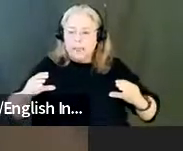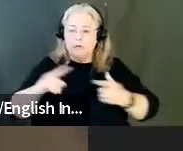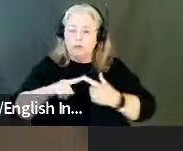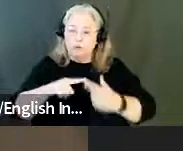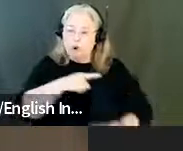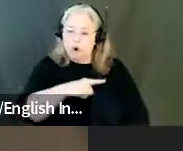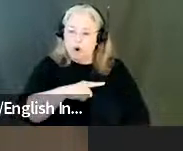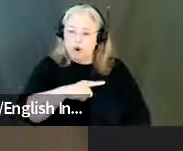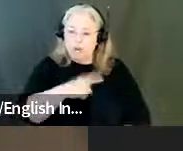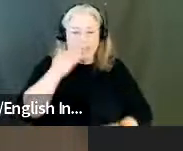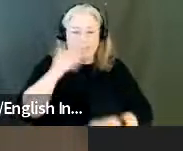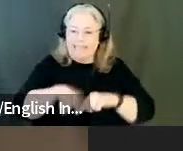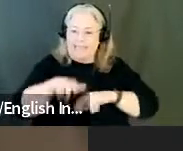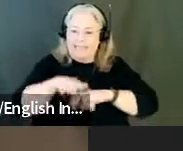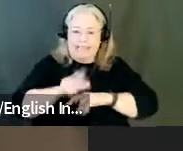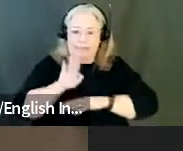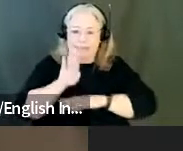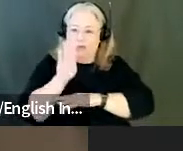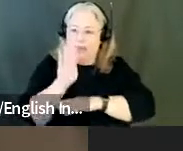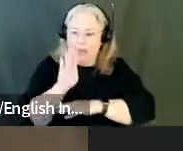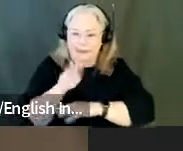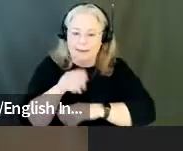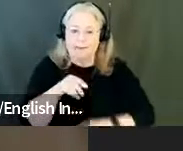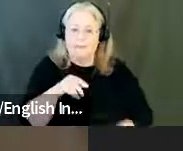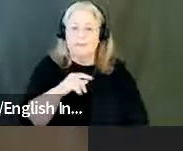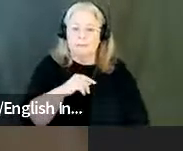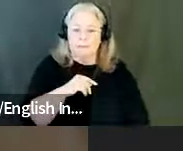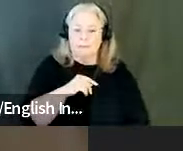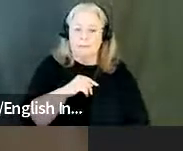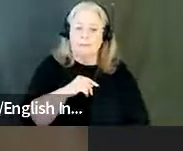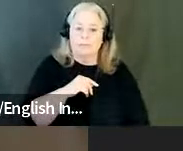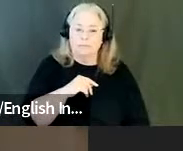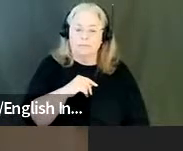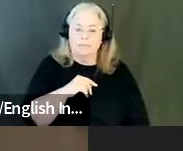her. There we go. So it keeps it from rotating.